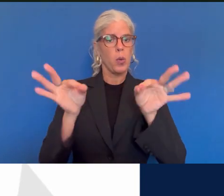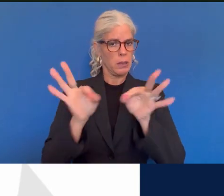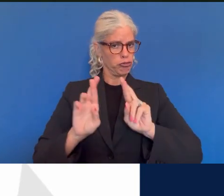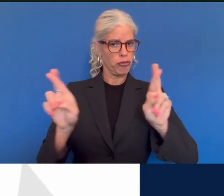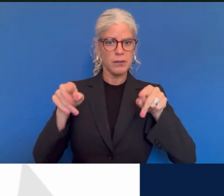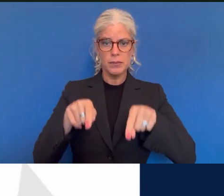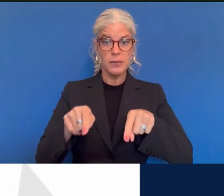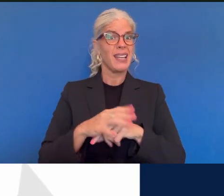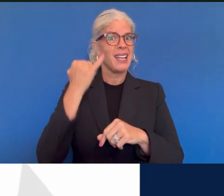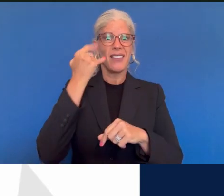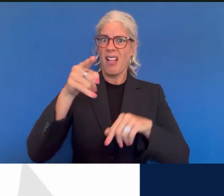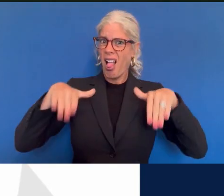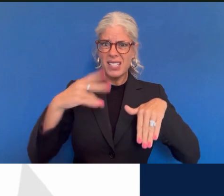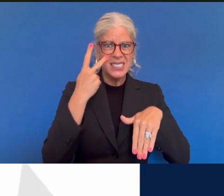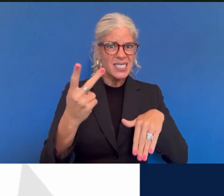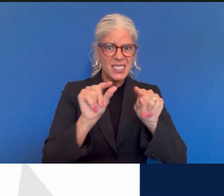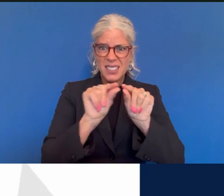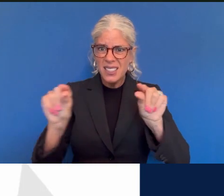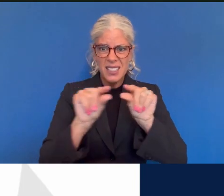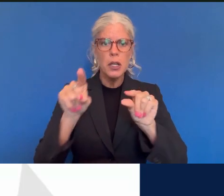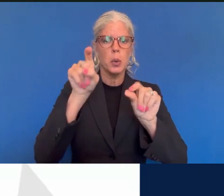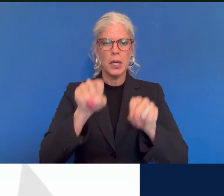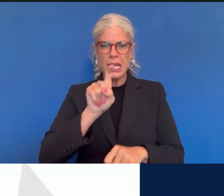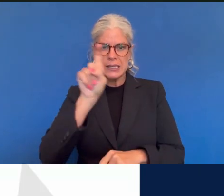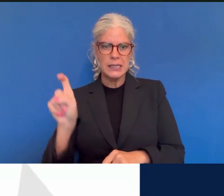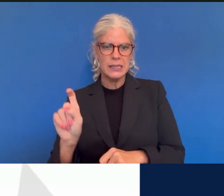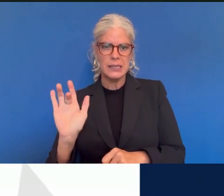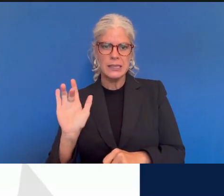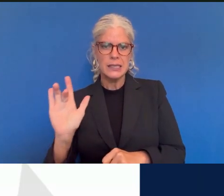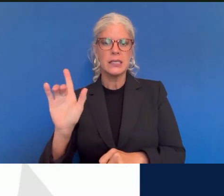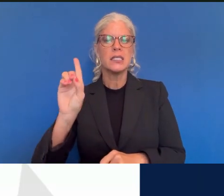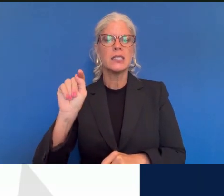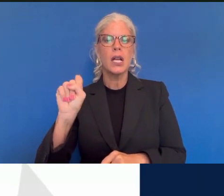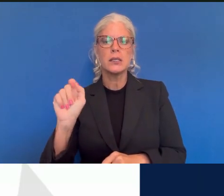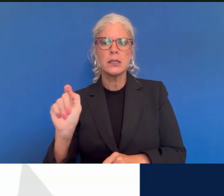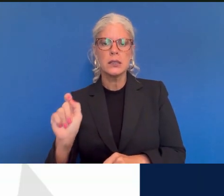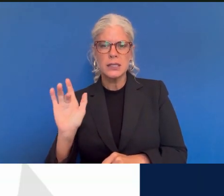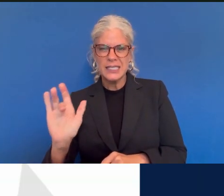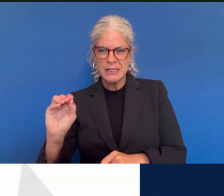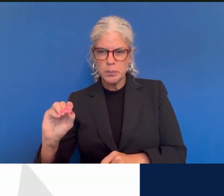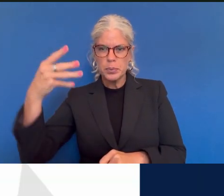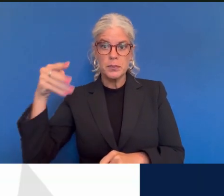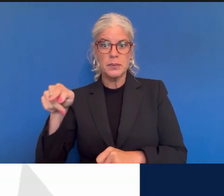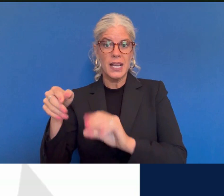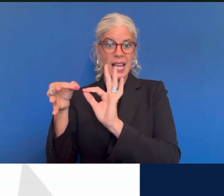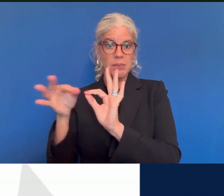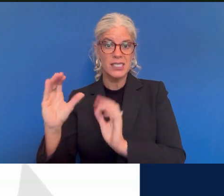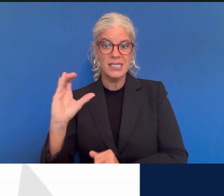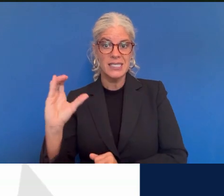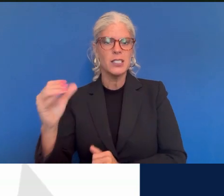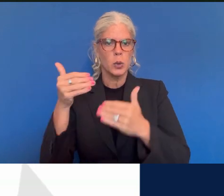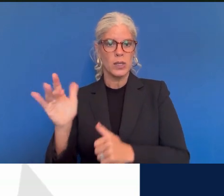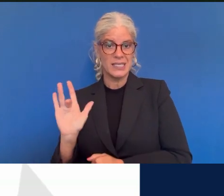click on the dots and you will see captions, so make that selection. We will also have an ASL interpreter with us as